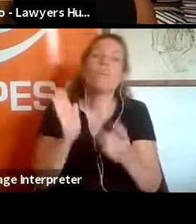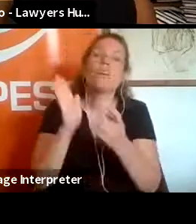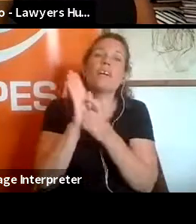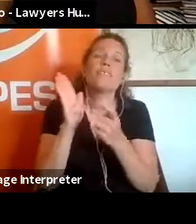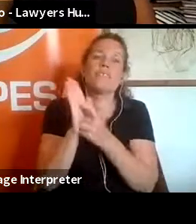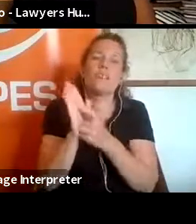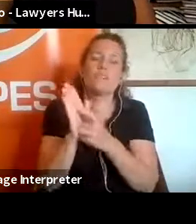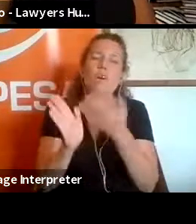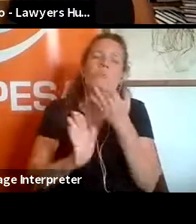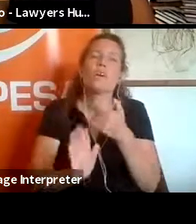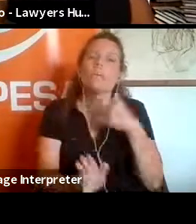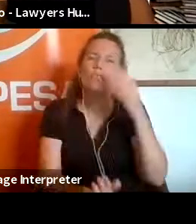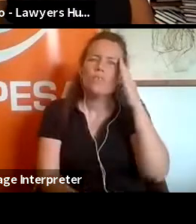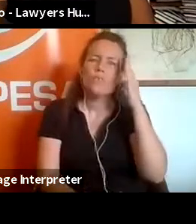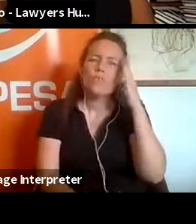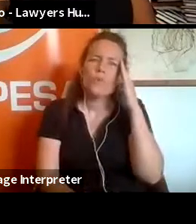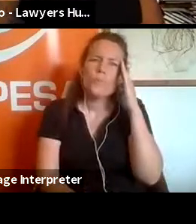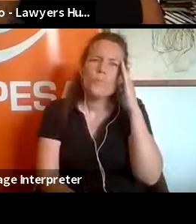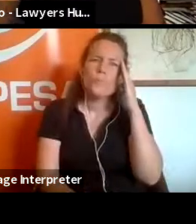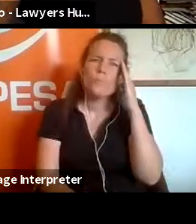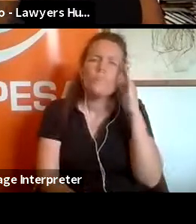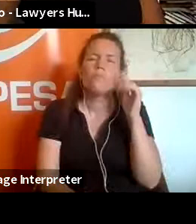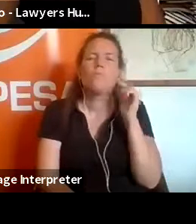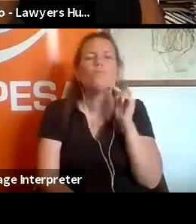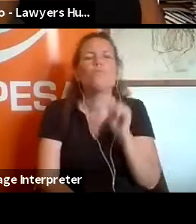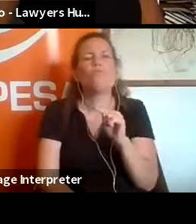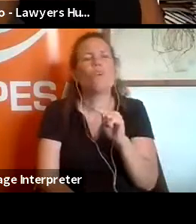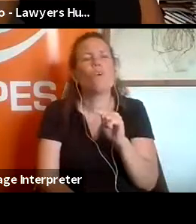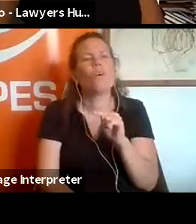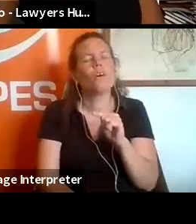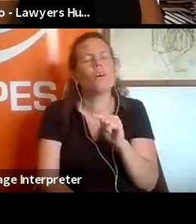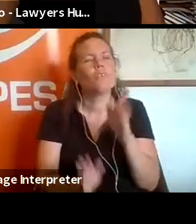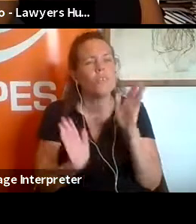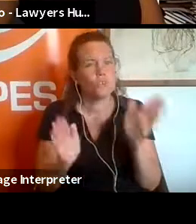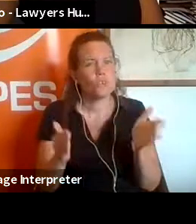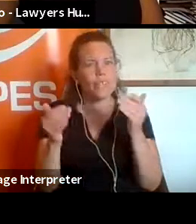like to know, for the toolkit,